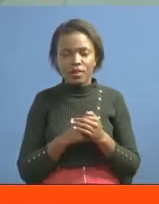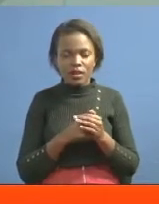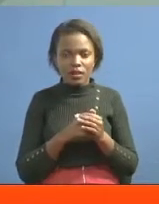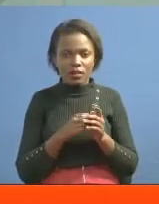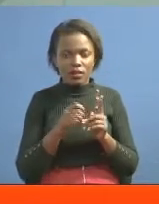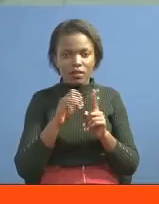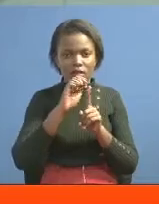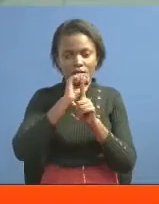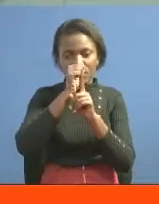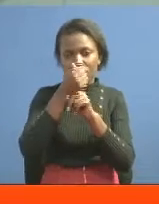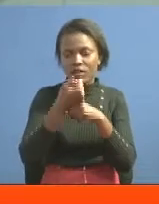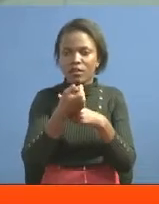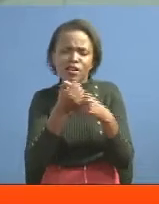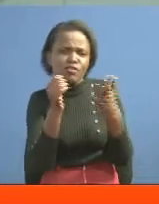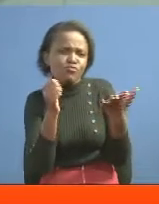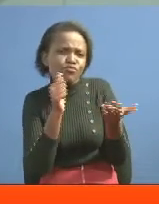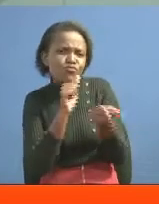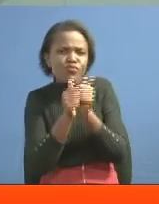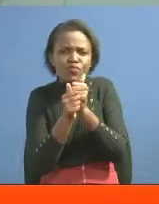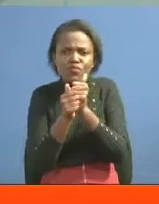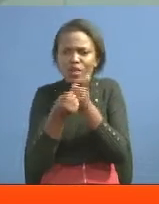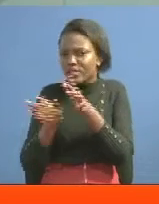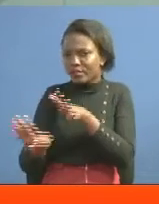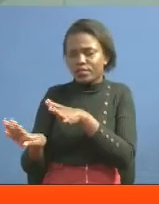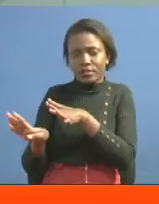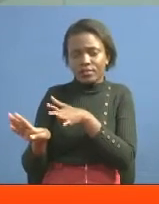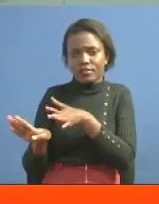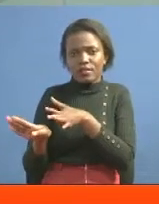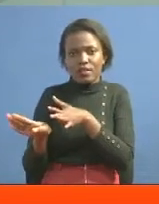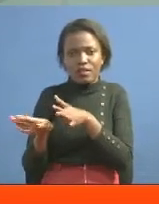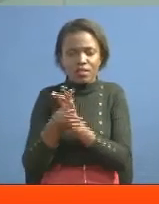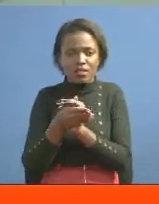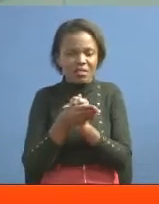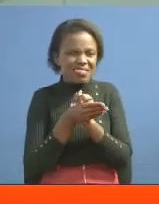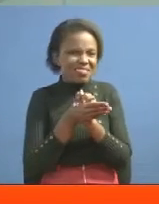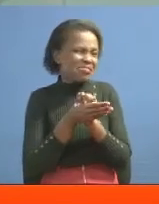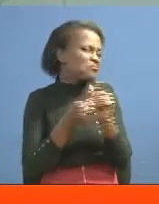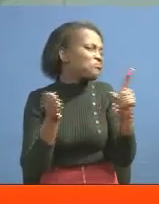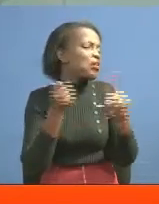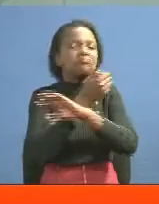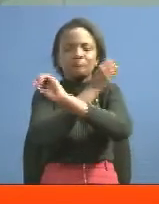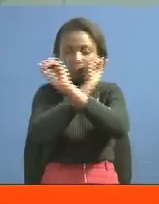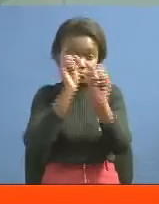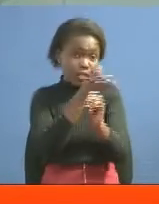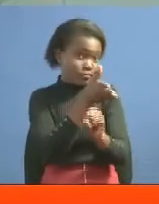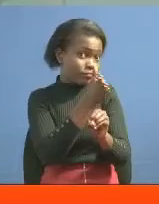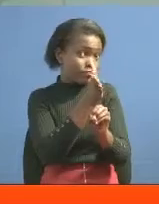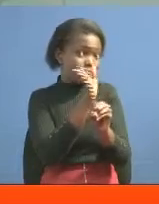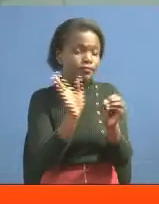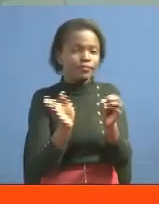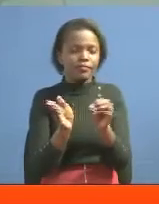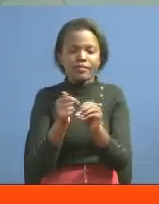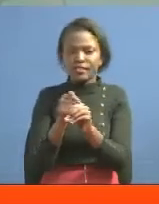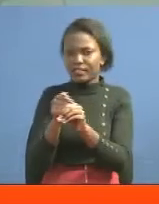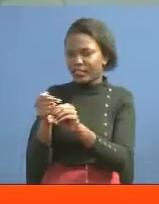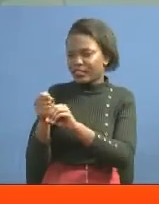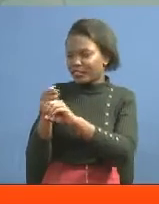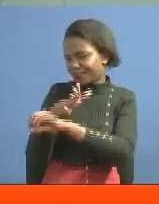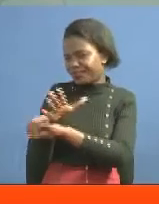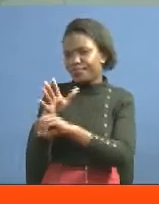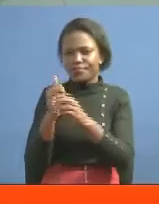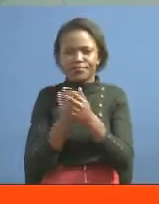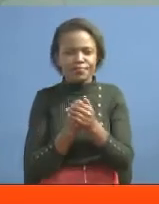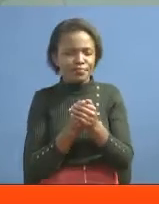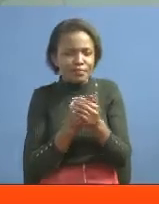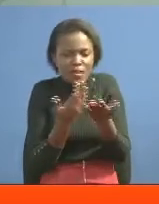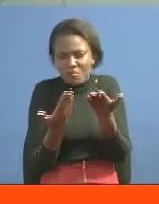adjustment and try to see which areas are not hard hit by these shocks when they come, because shocks will always come. You know, it might be COVID